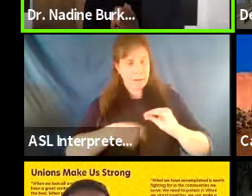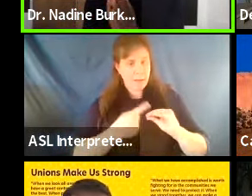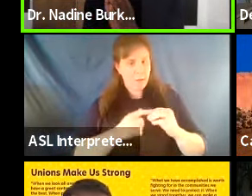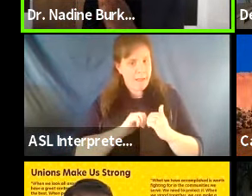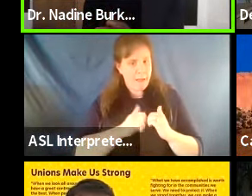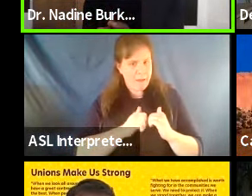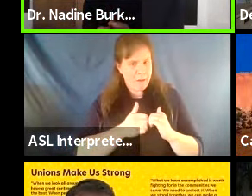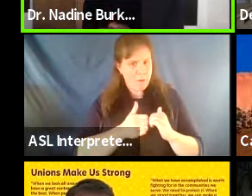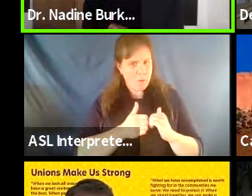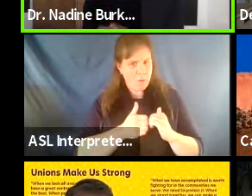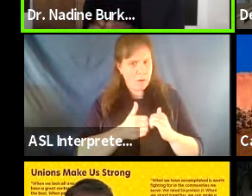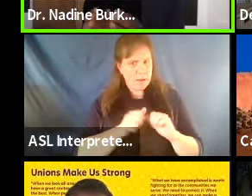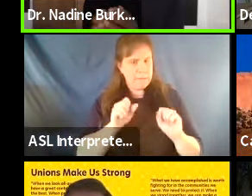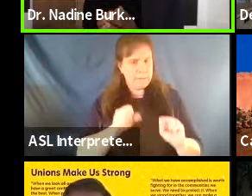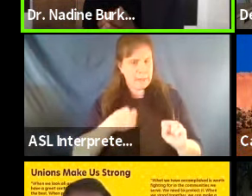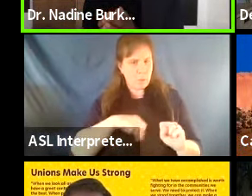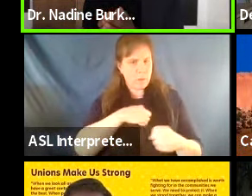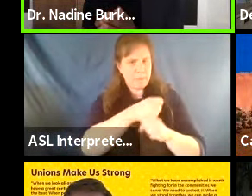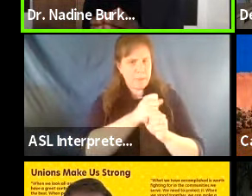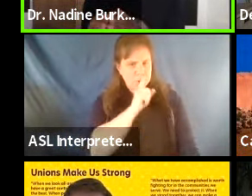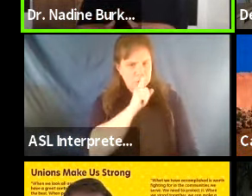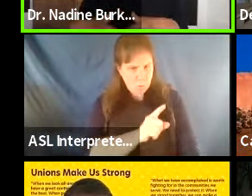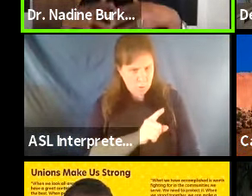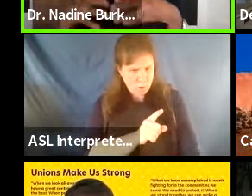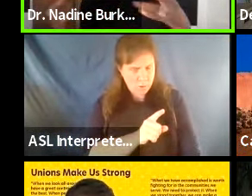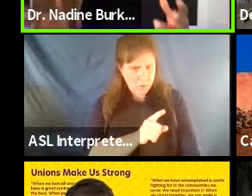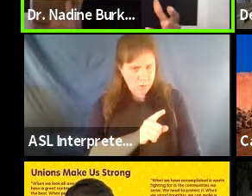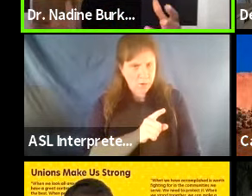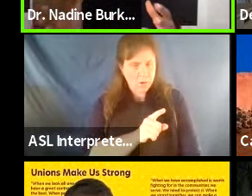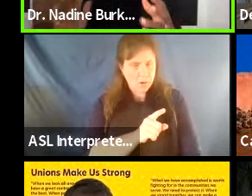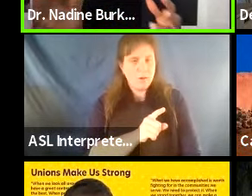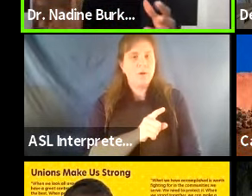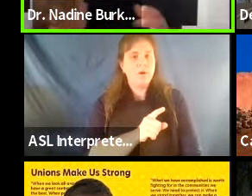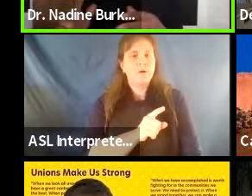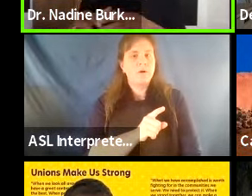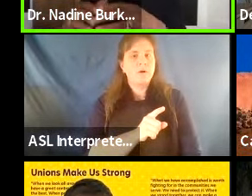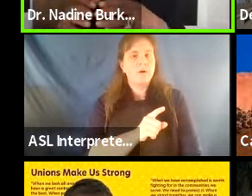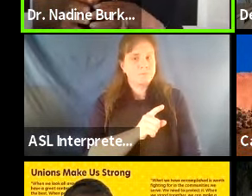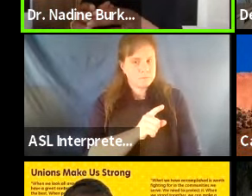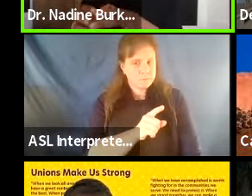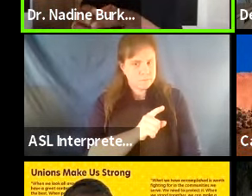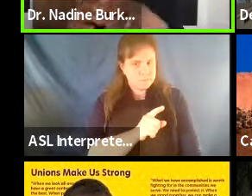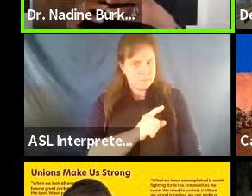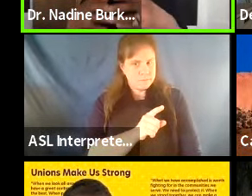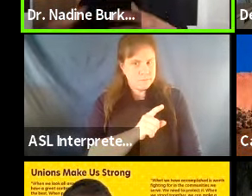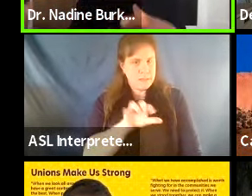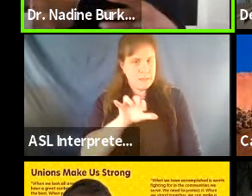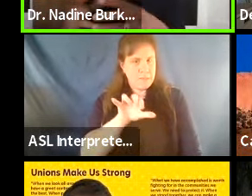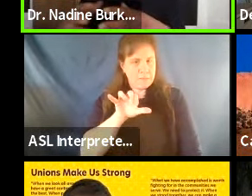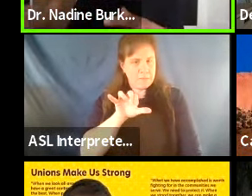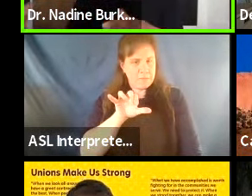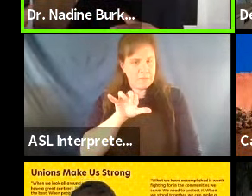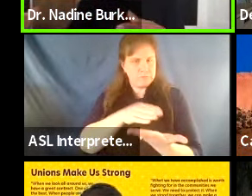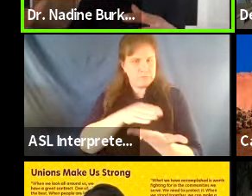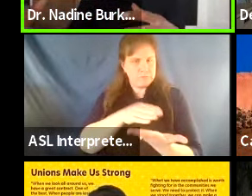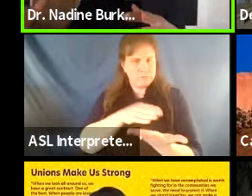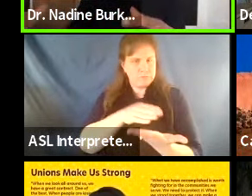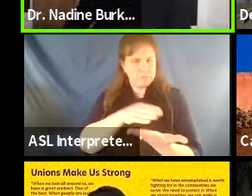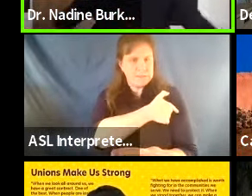we ensuring that we're bringing vaccine to the moving quickly through the groups